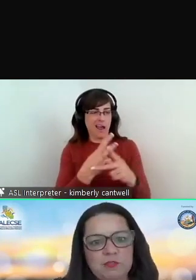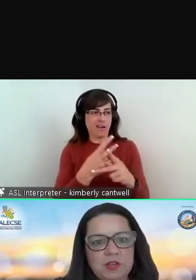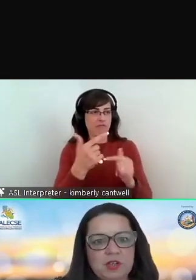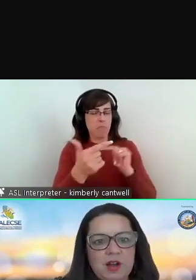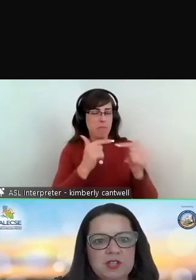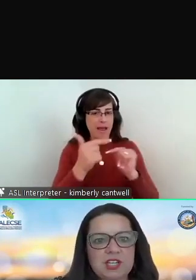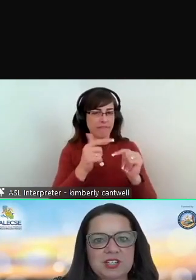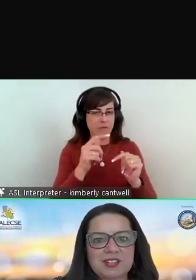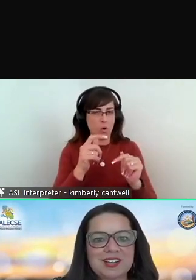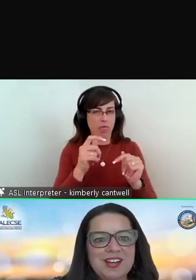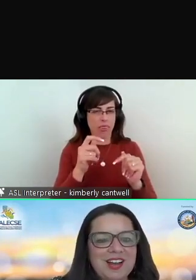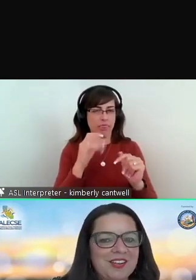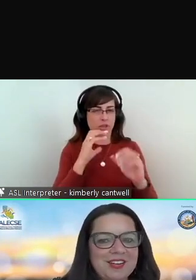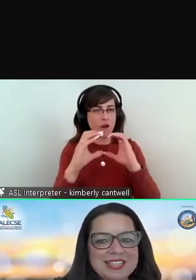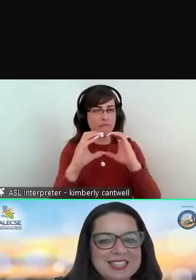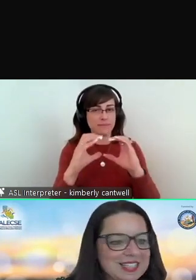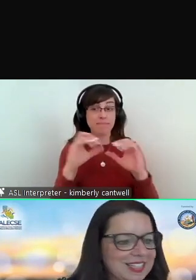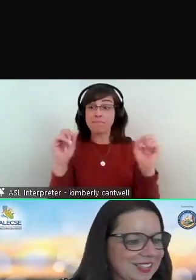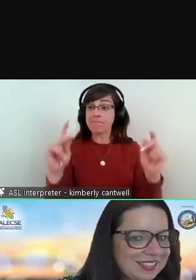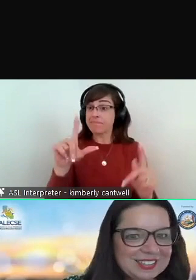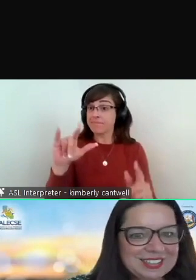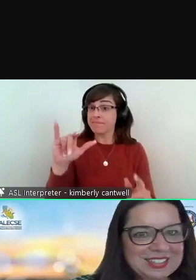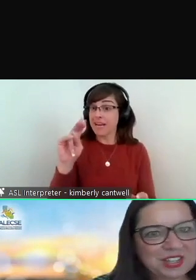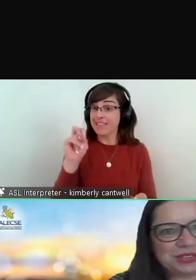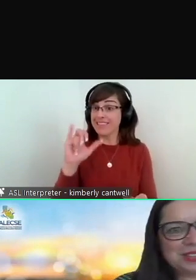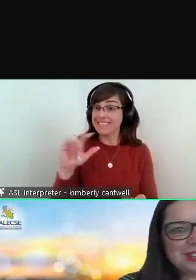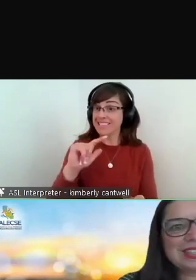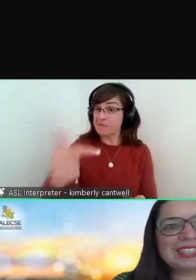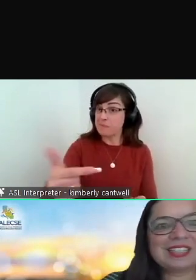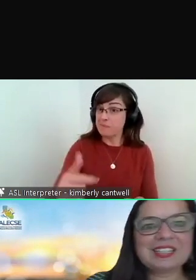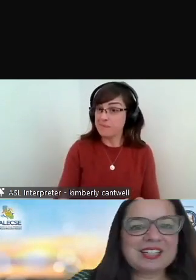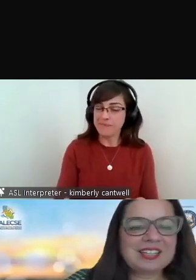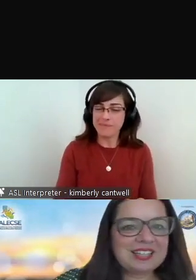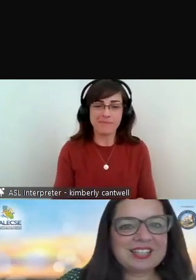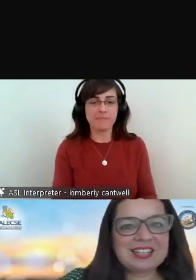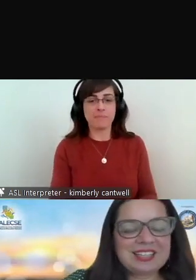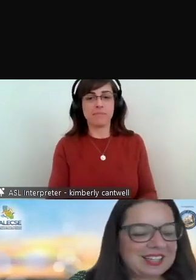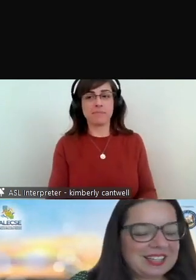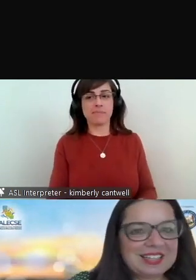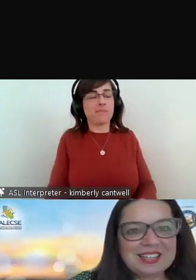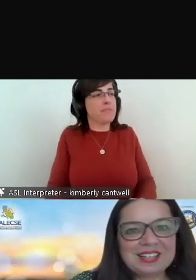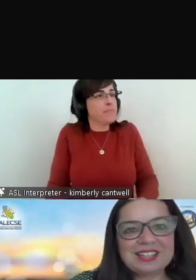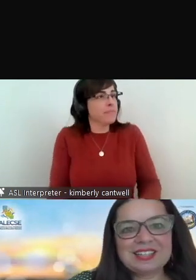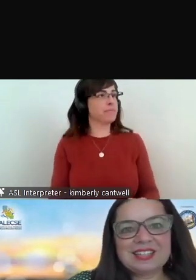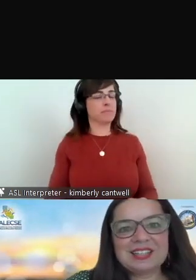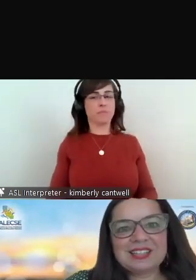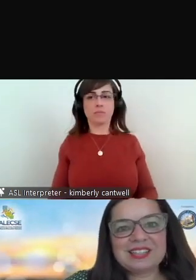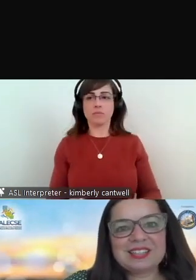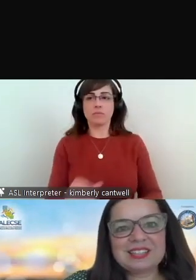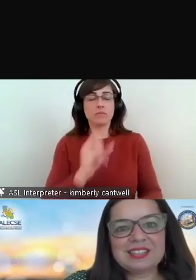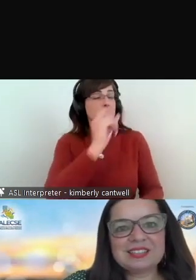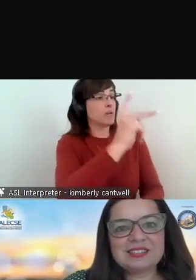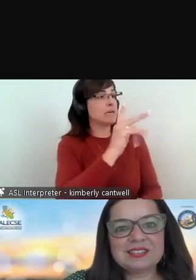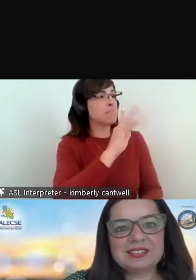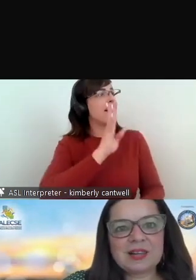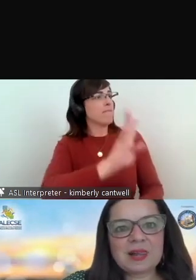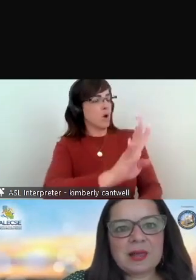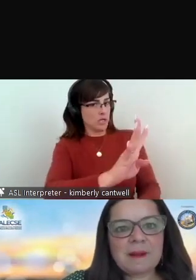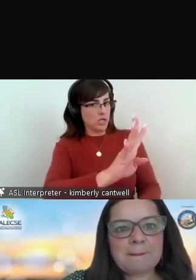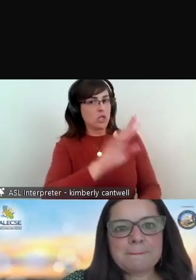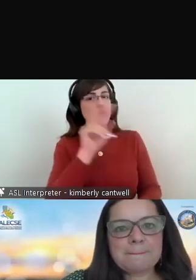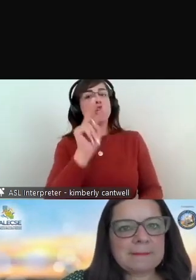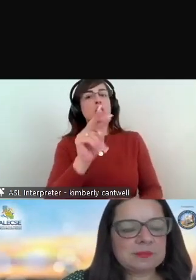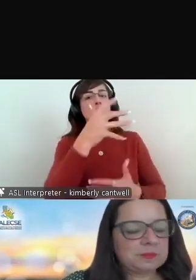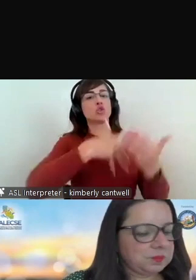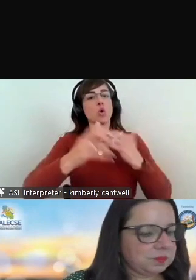back and forth conversation. All right, Lindsay, it's you. All right. So by age 4, looking